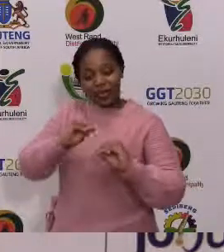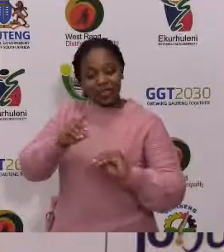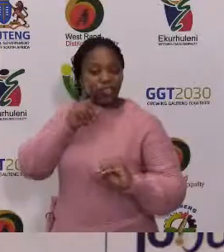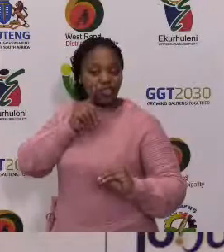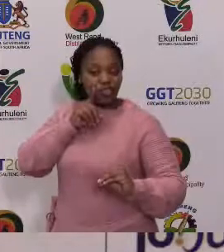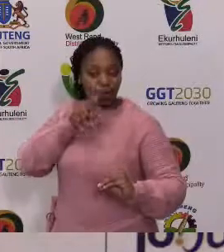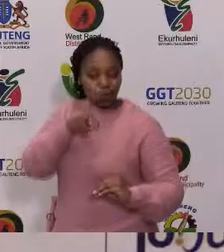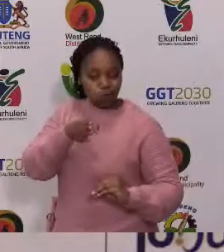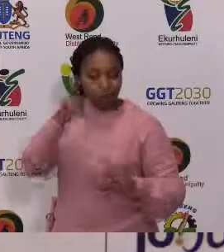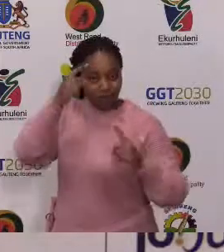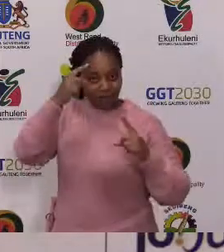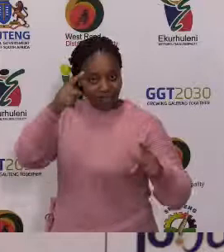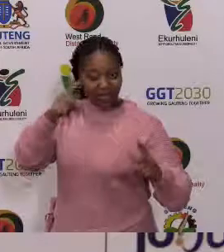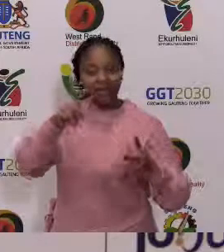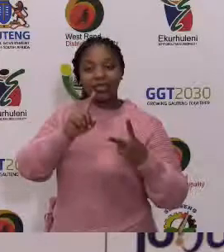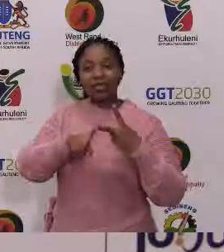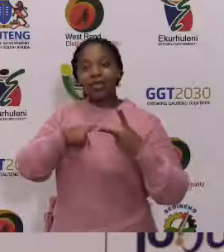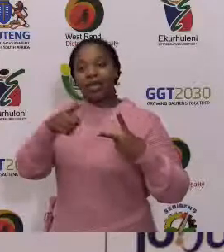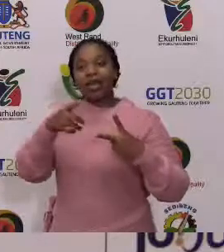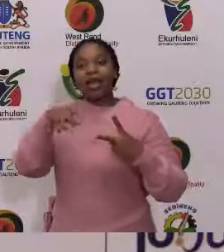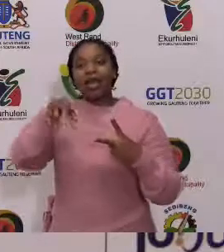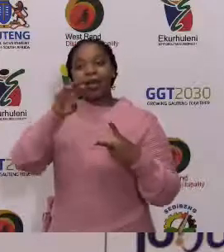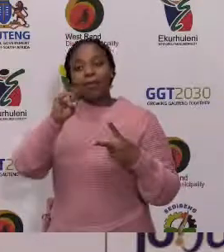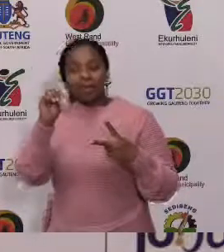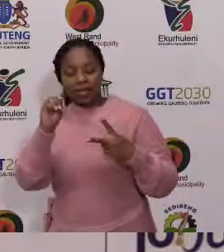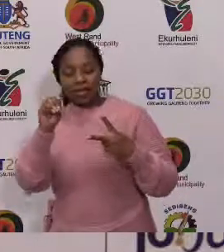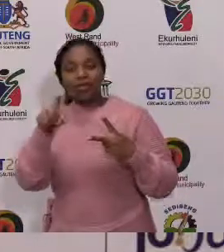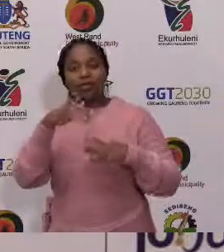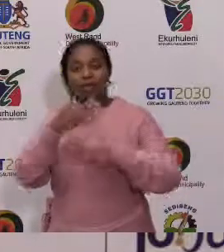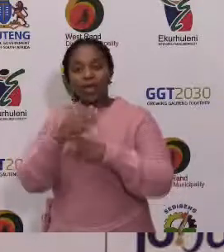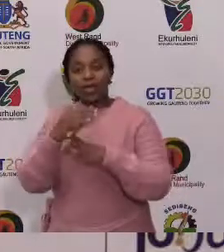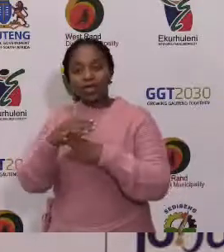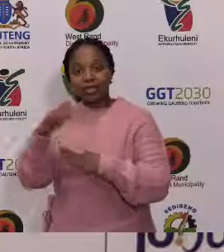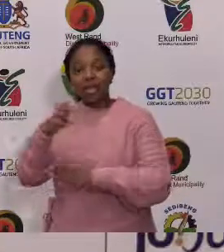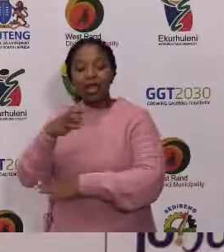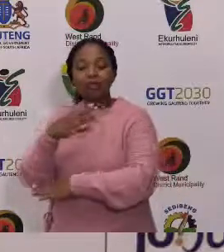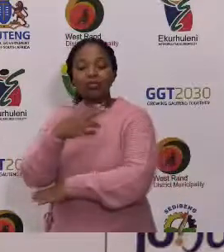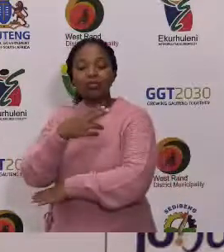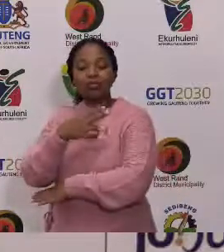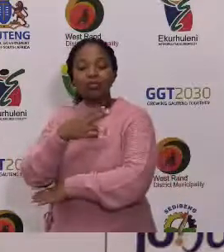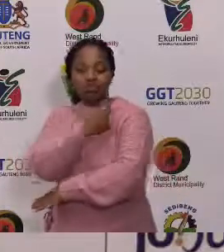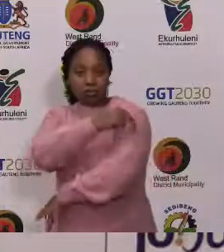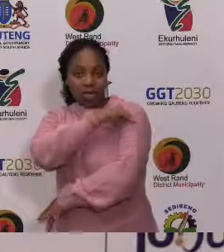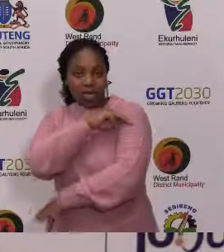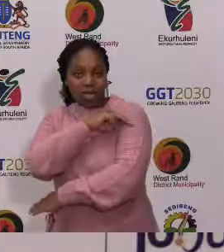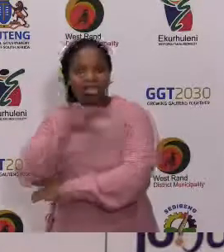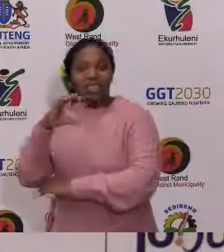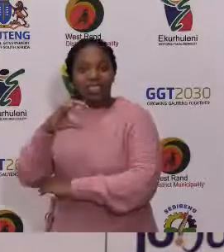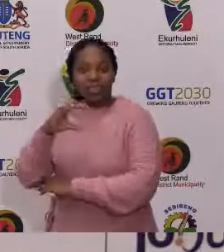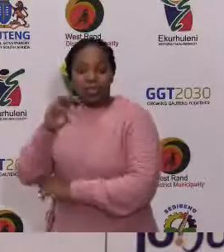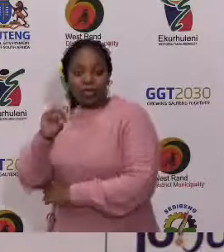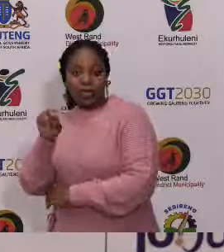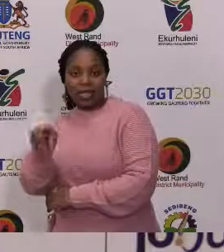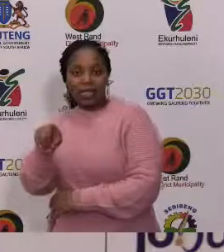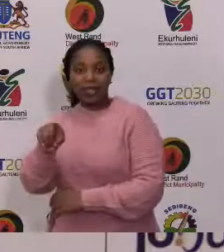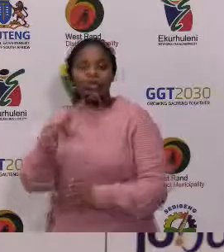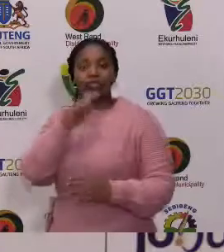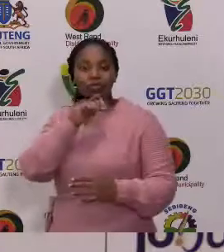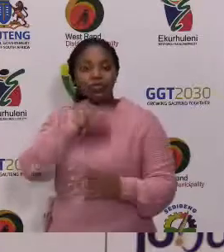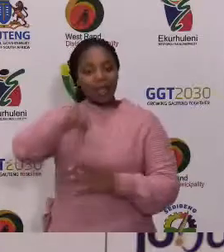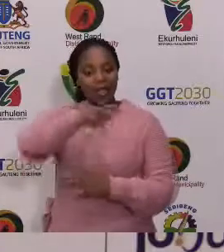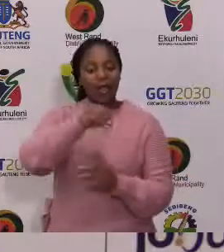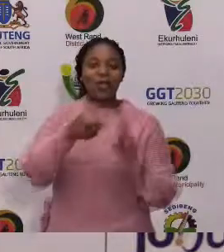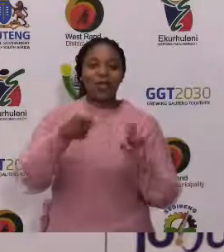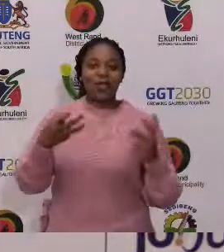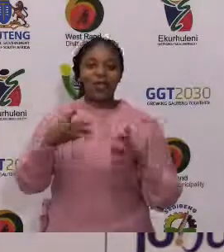works at Charlotte Maxeke Academic, but also at the Wits School of Public Health. The only coincidental thing is